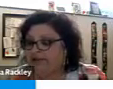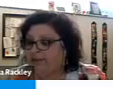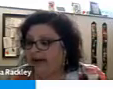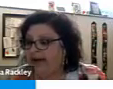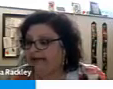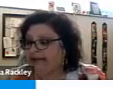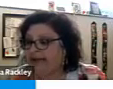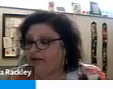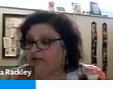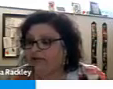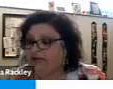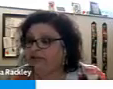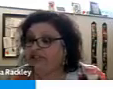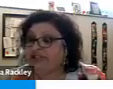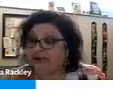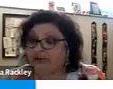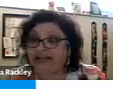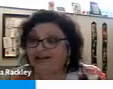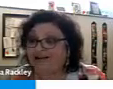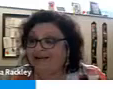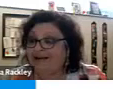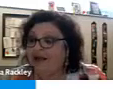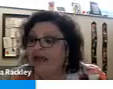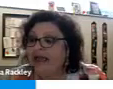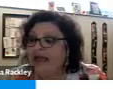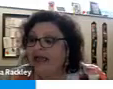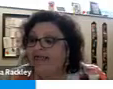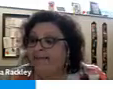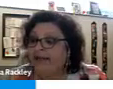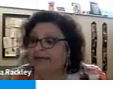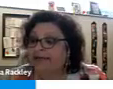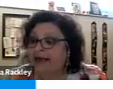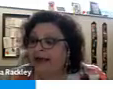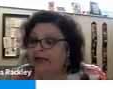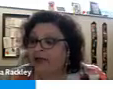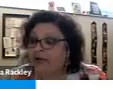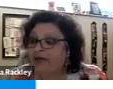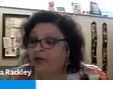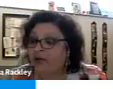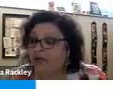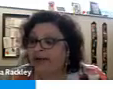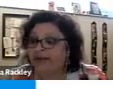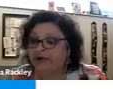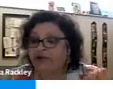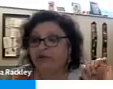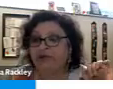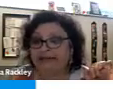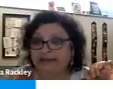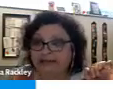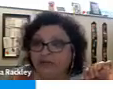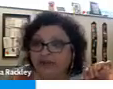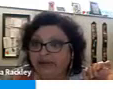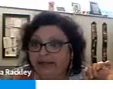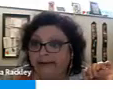the CC by SA, which is share alike. And that means that you can go right there to